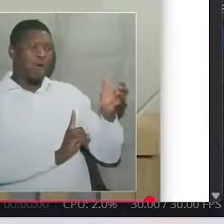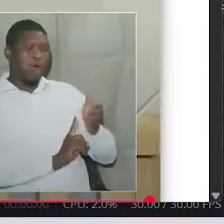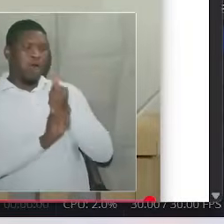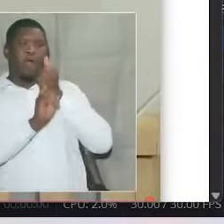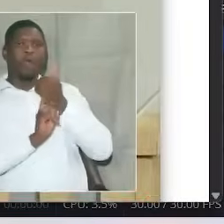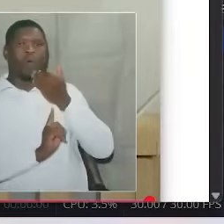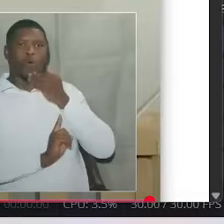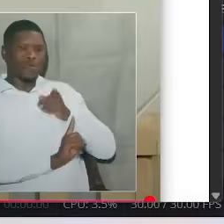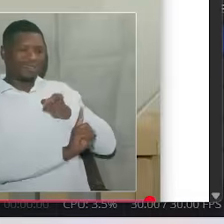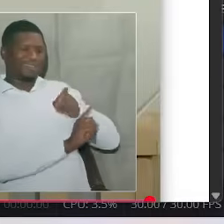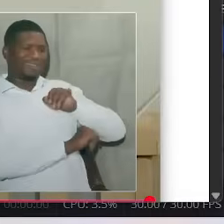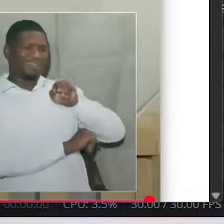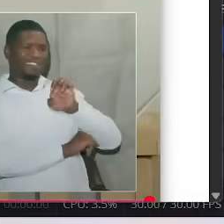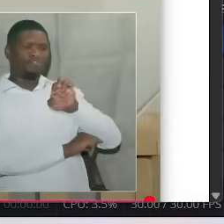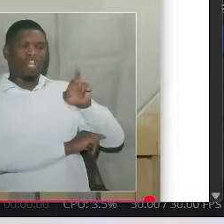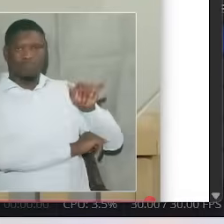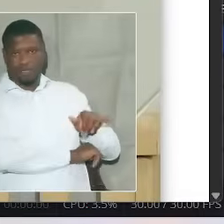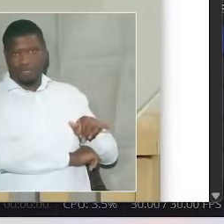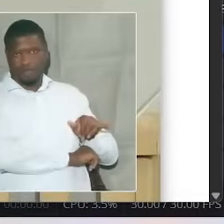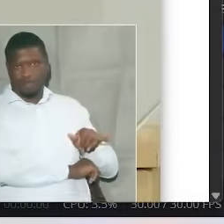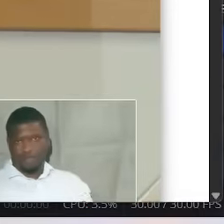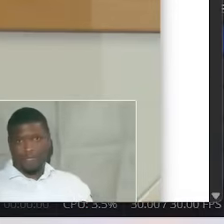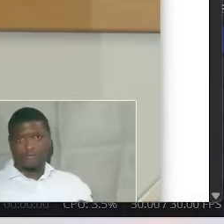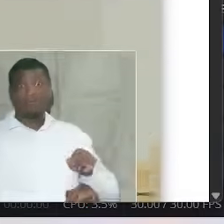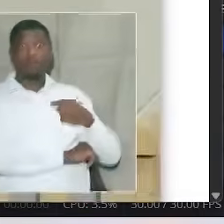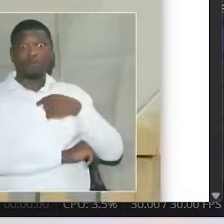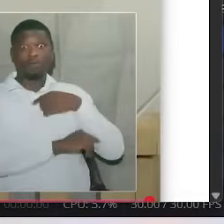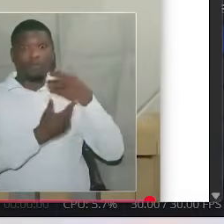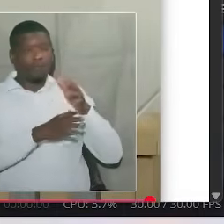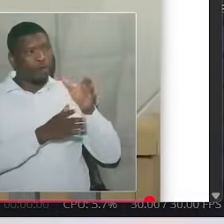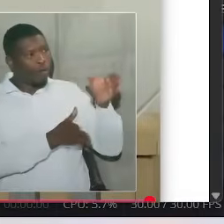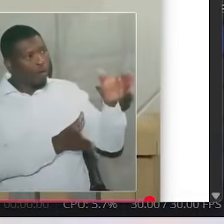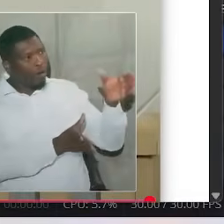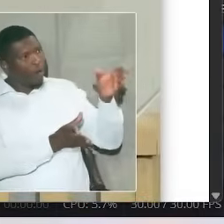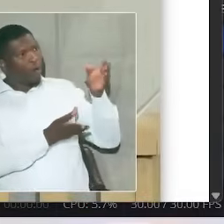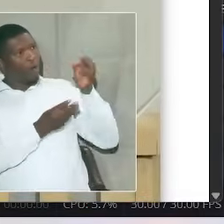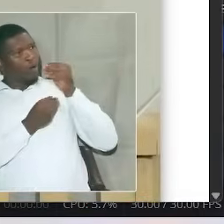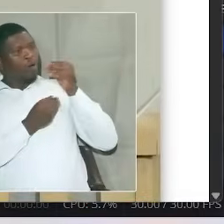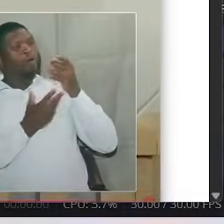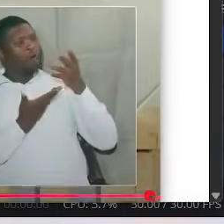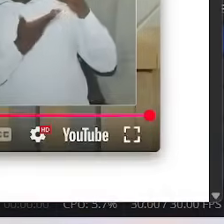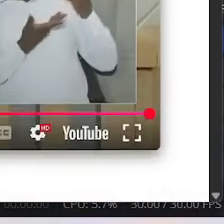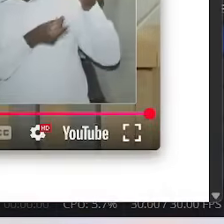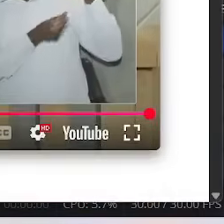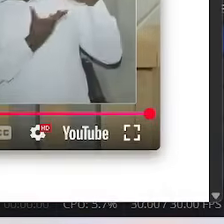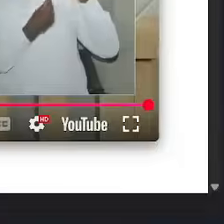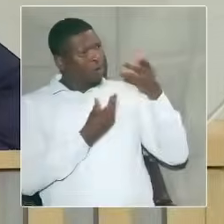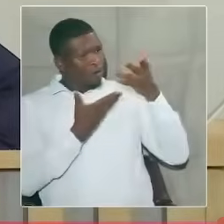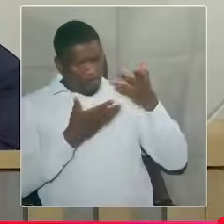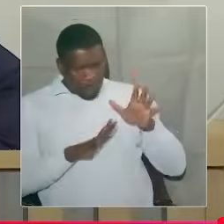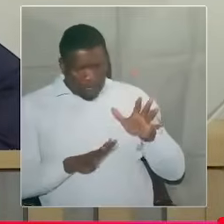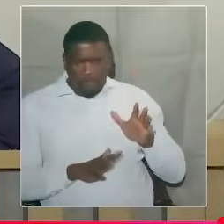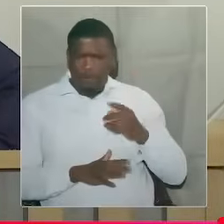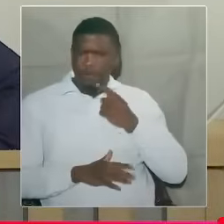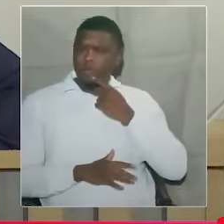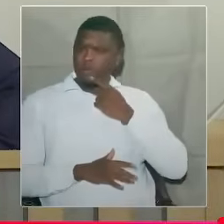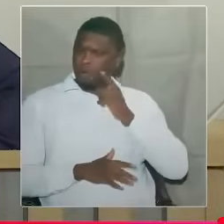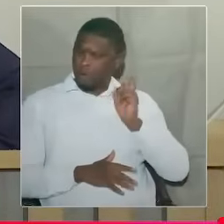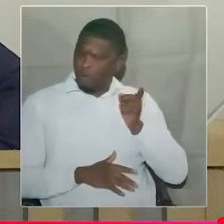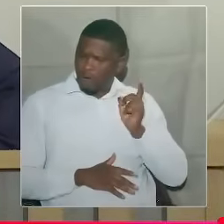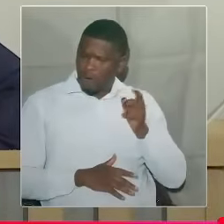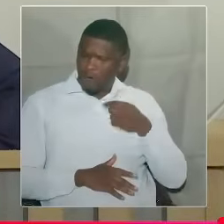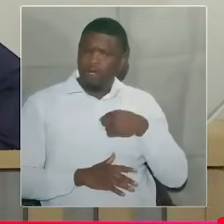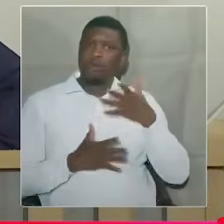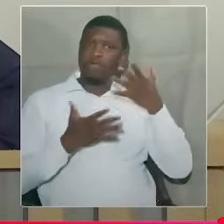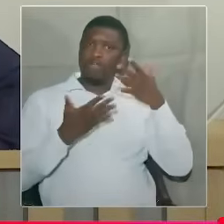Involved with the kidnapping of Mr. Jerry Bushura. Given this background, I requested,